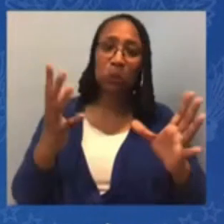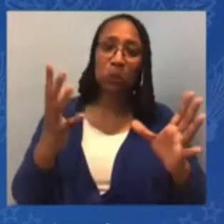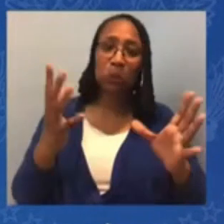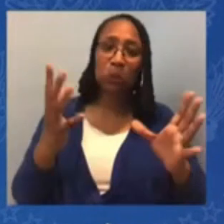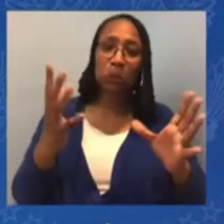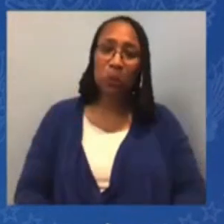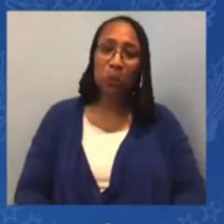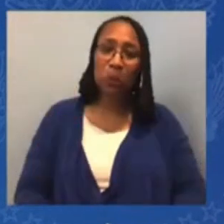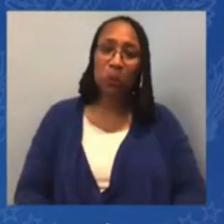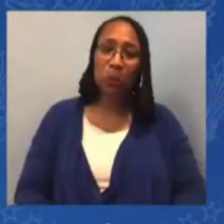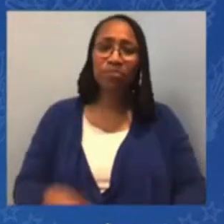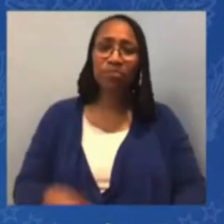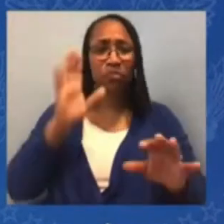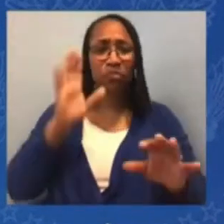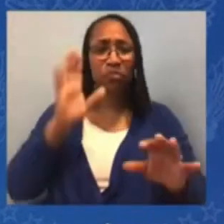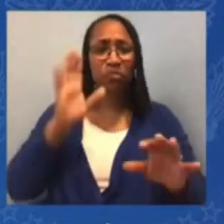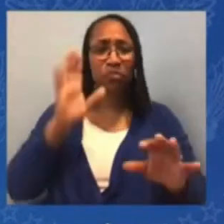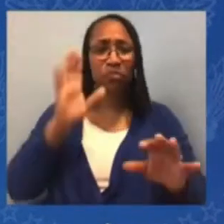old, I know.